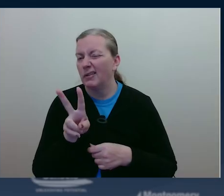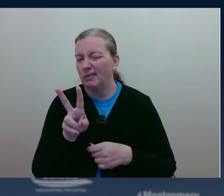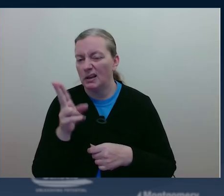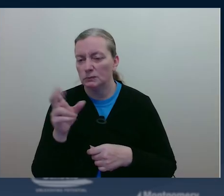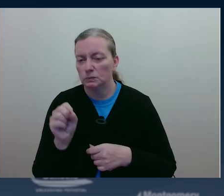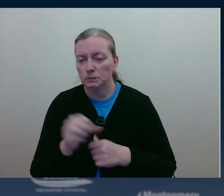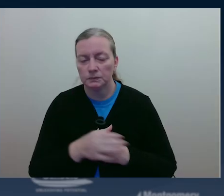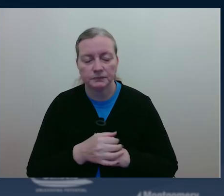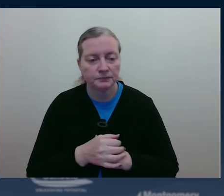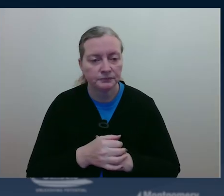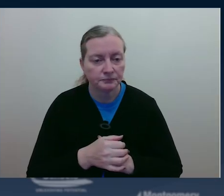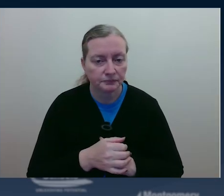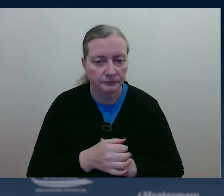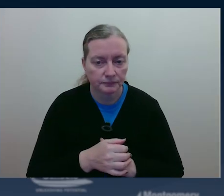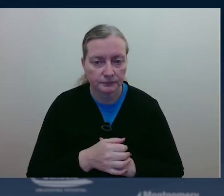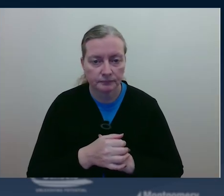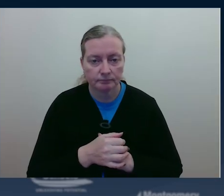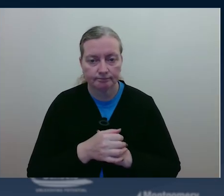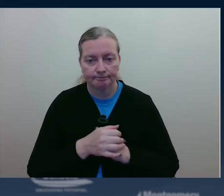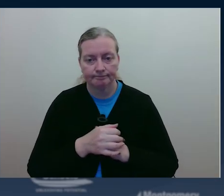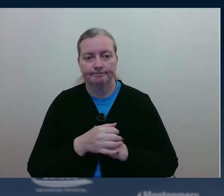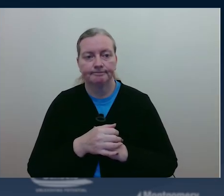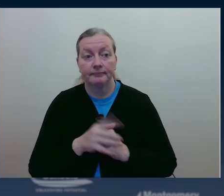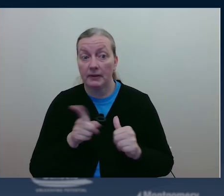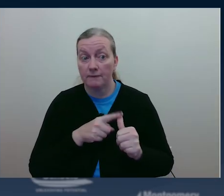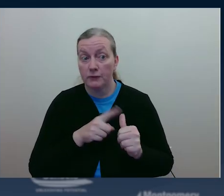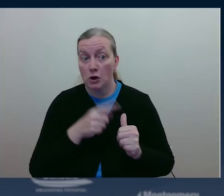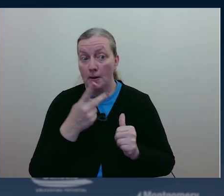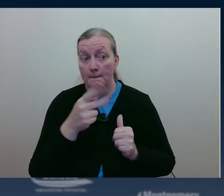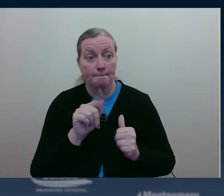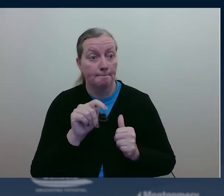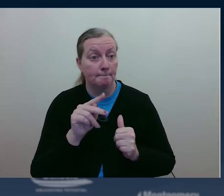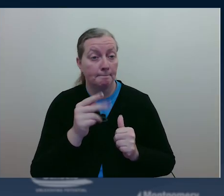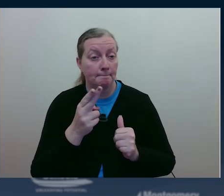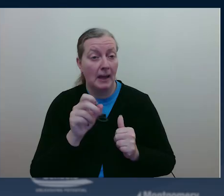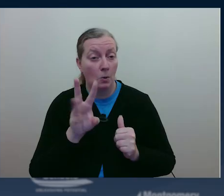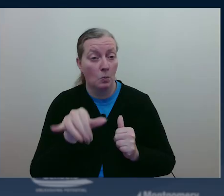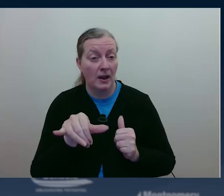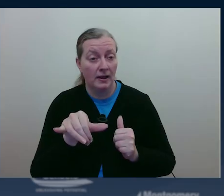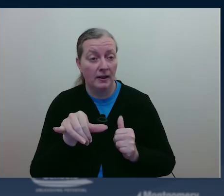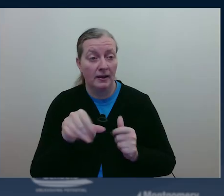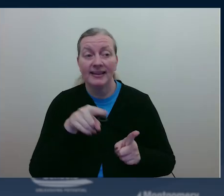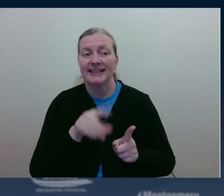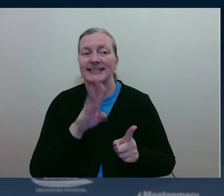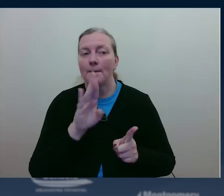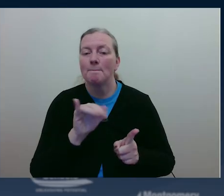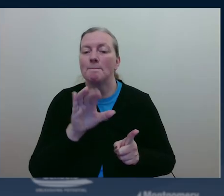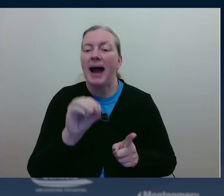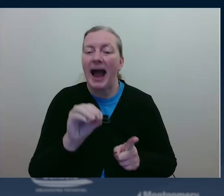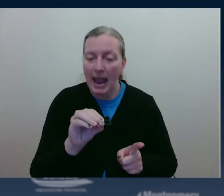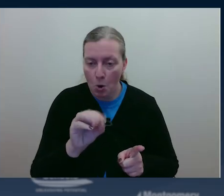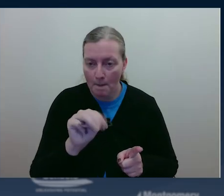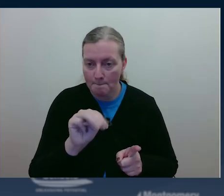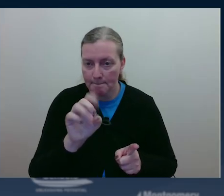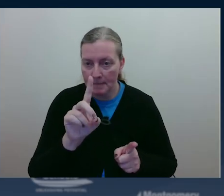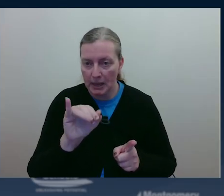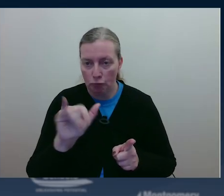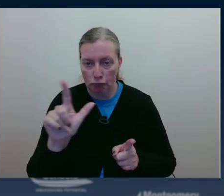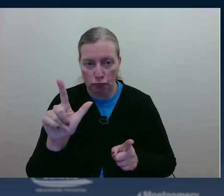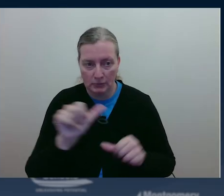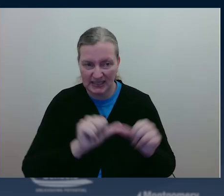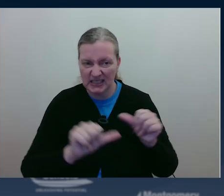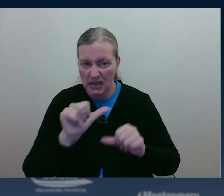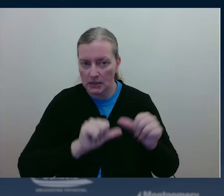first pathway we want to look at is the biomedical science pathway, which is a criteria-based